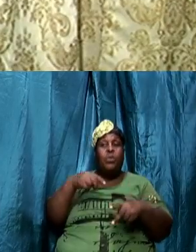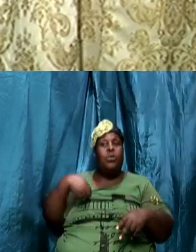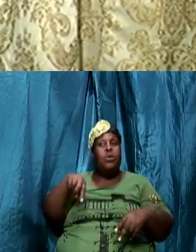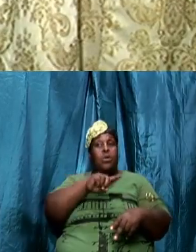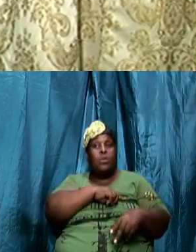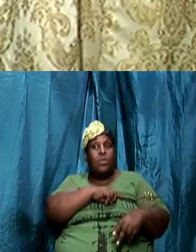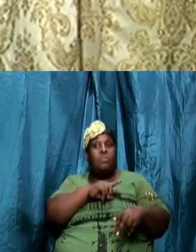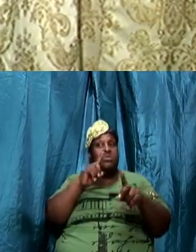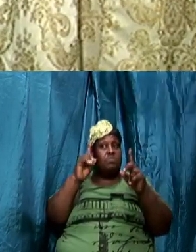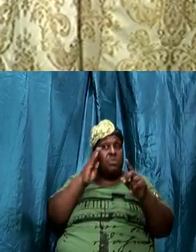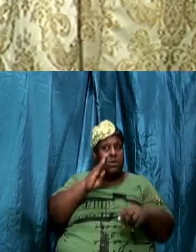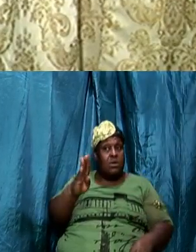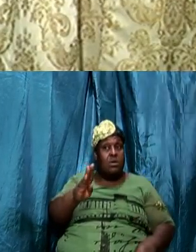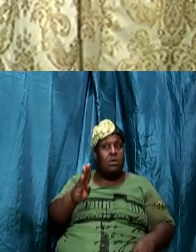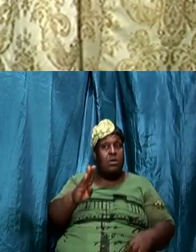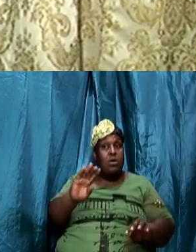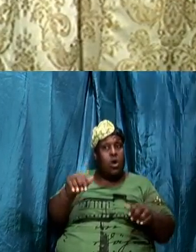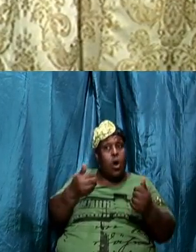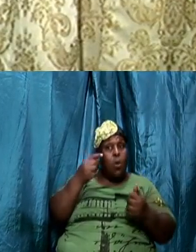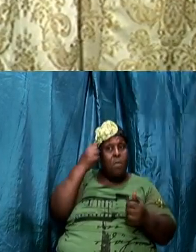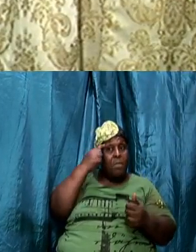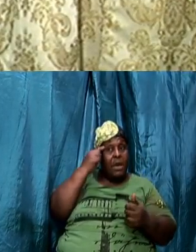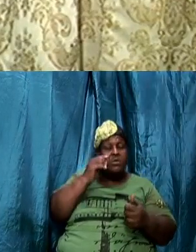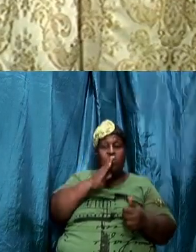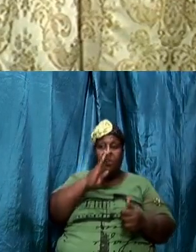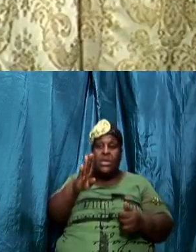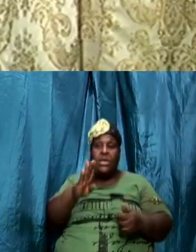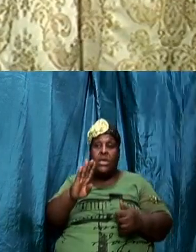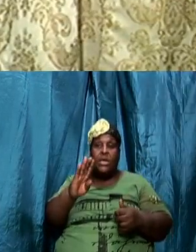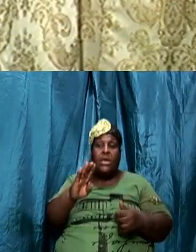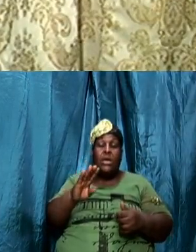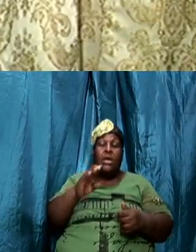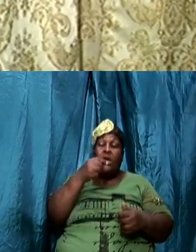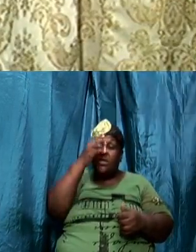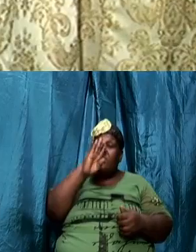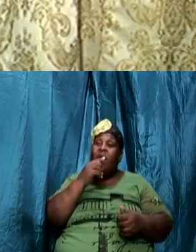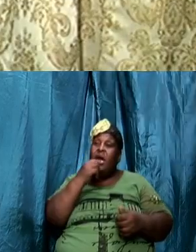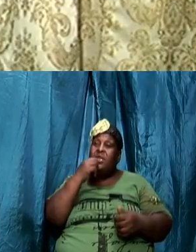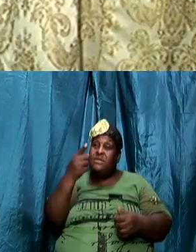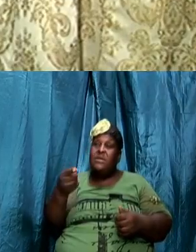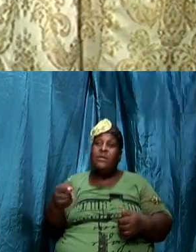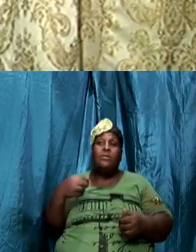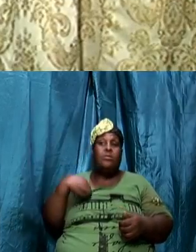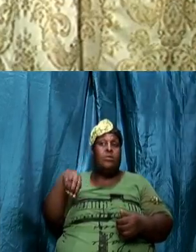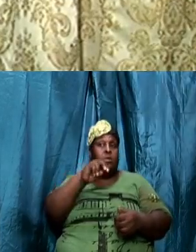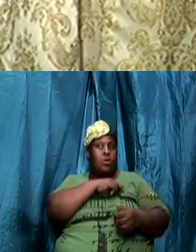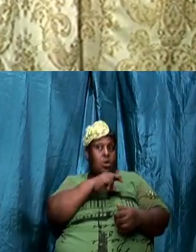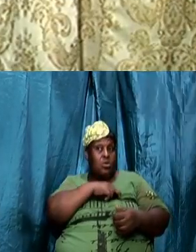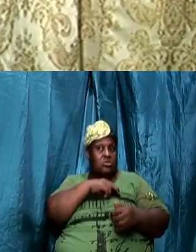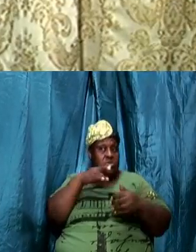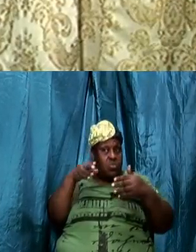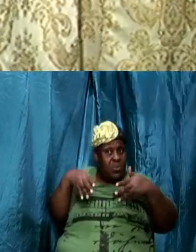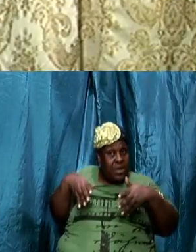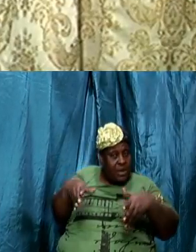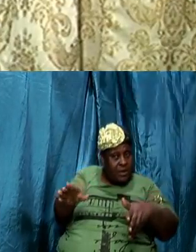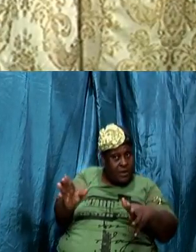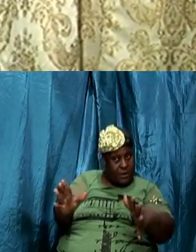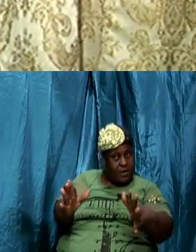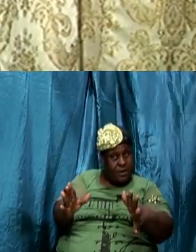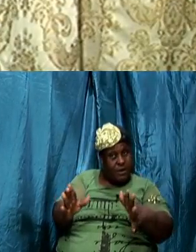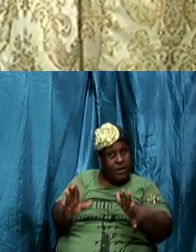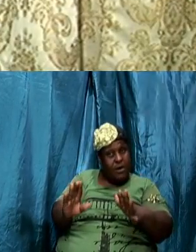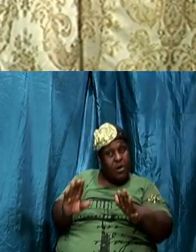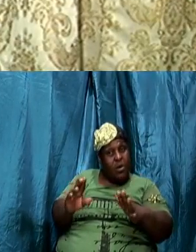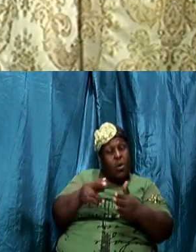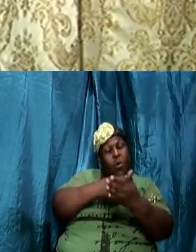minds are to be. He tells us and gives us the process and the procedure in terms